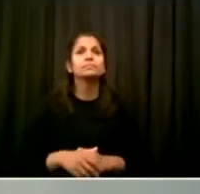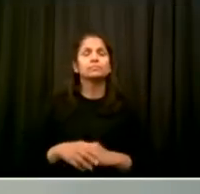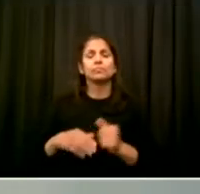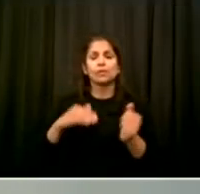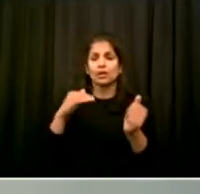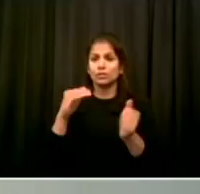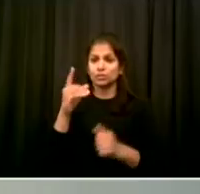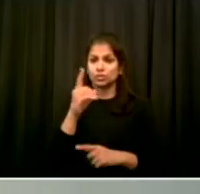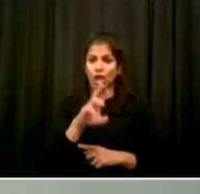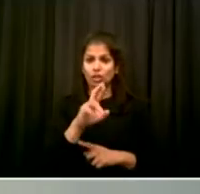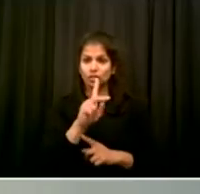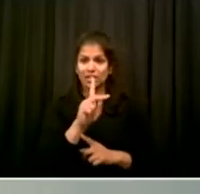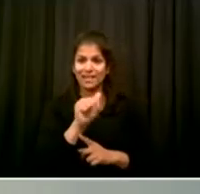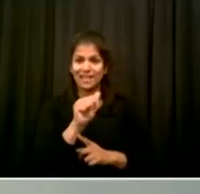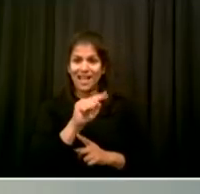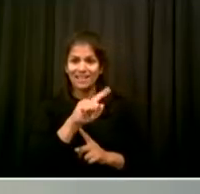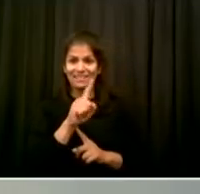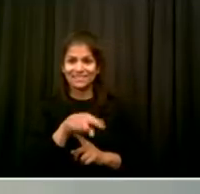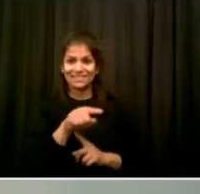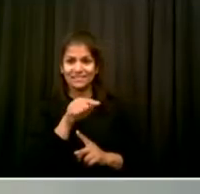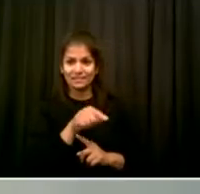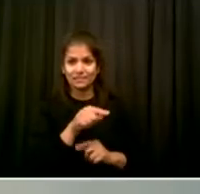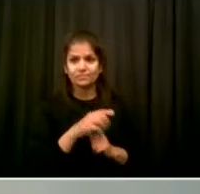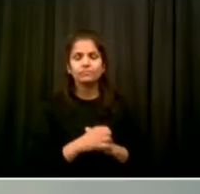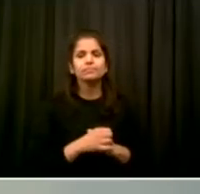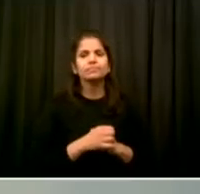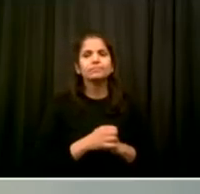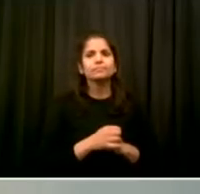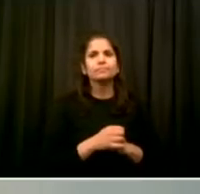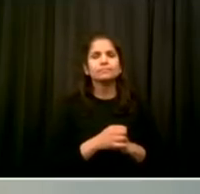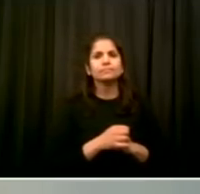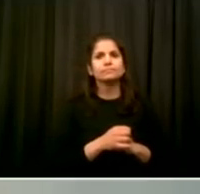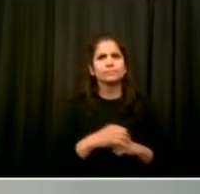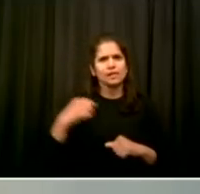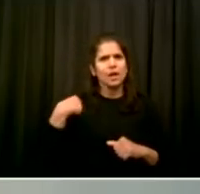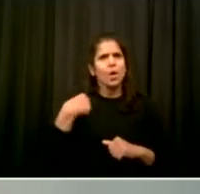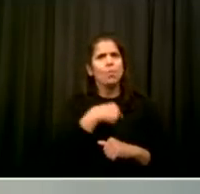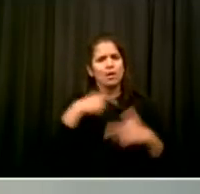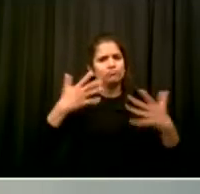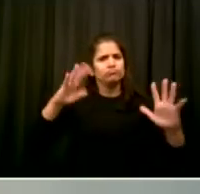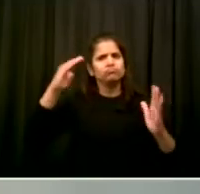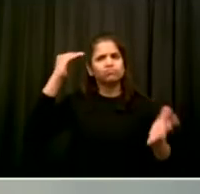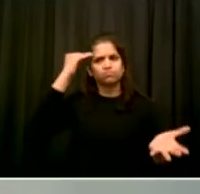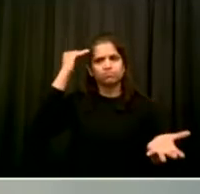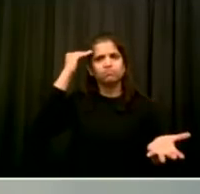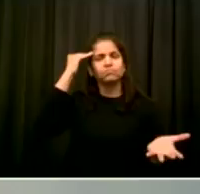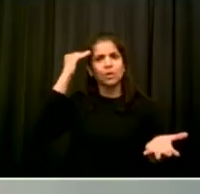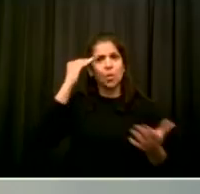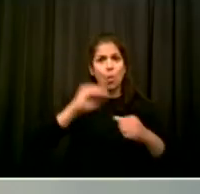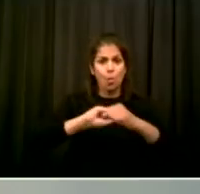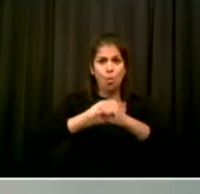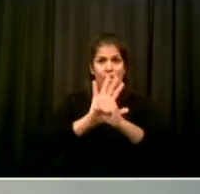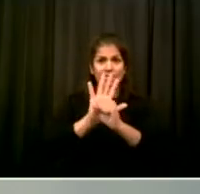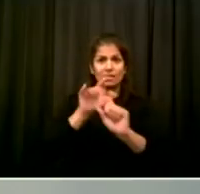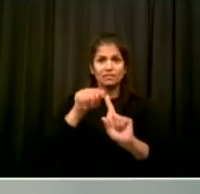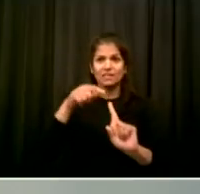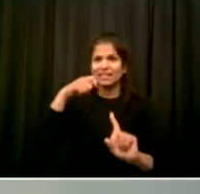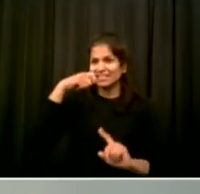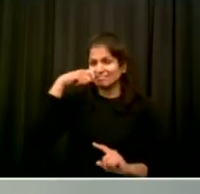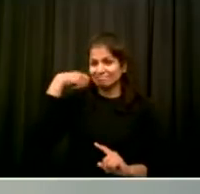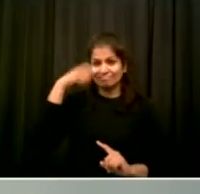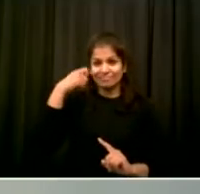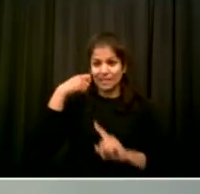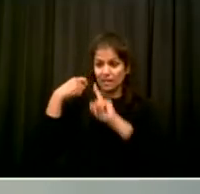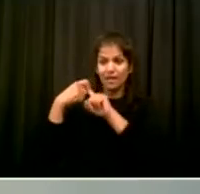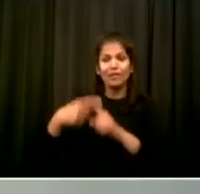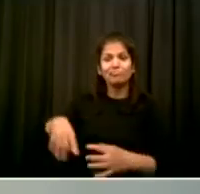We are aware that this test, like all medical tests, is not perfect. So clinical judgment is always required. When